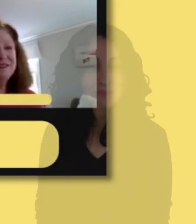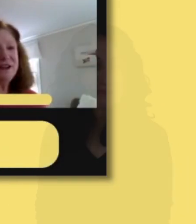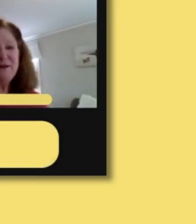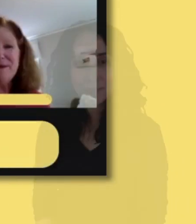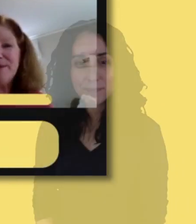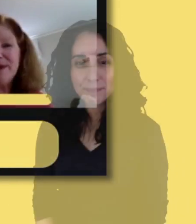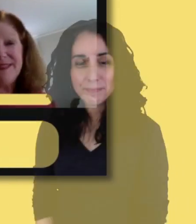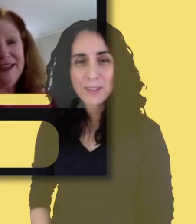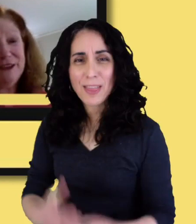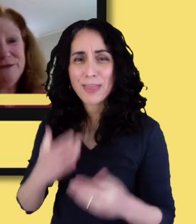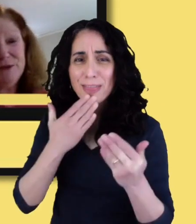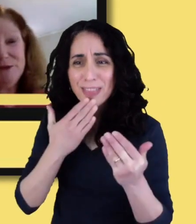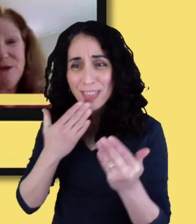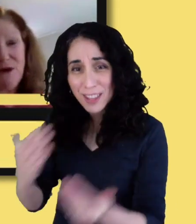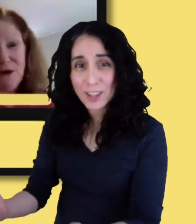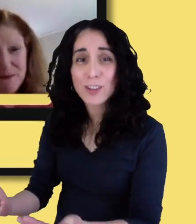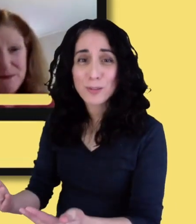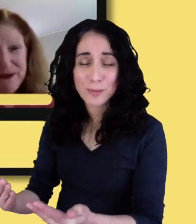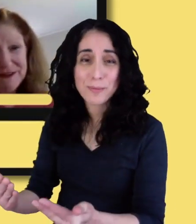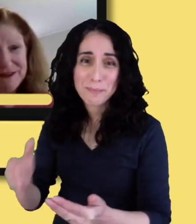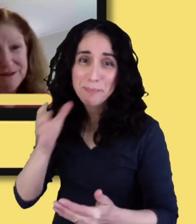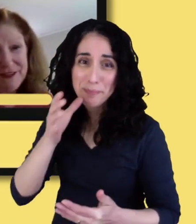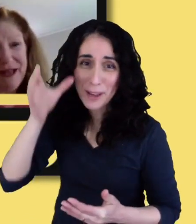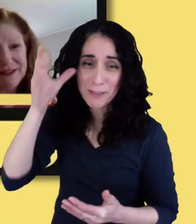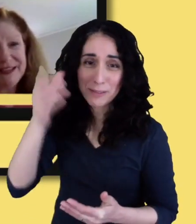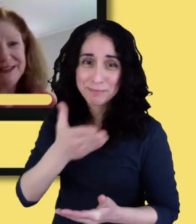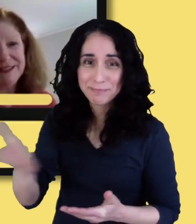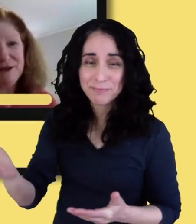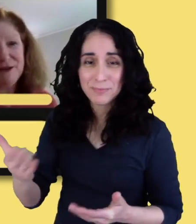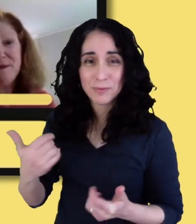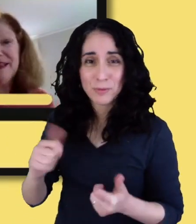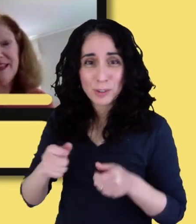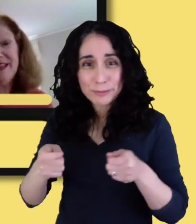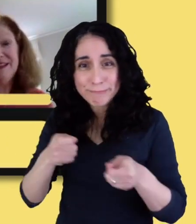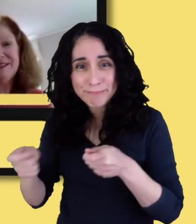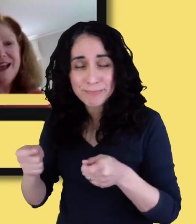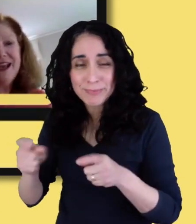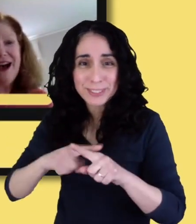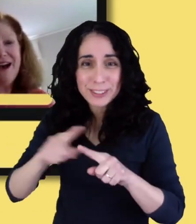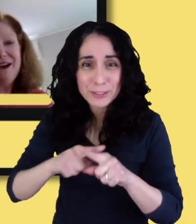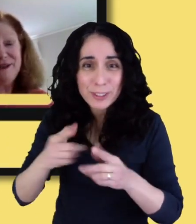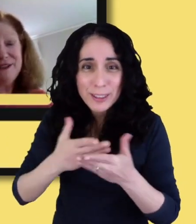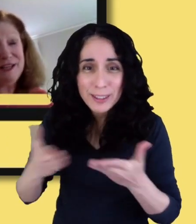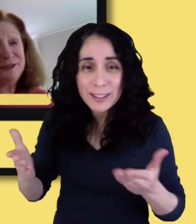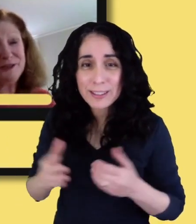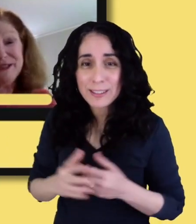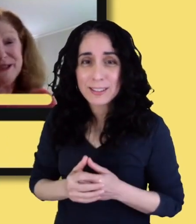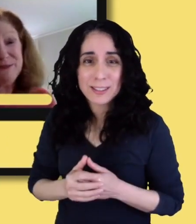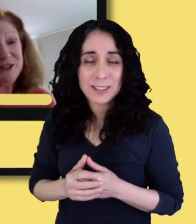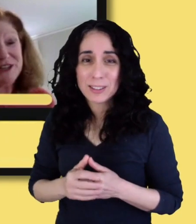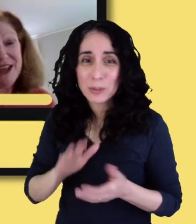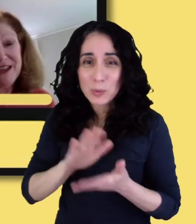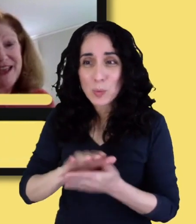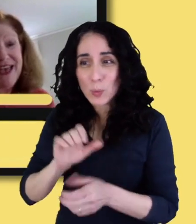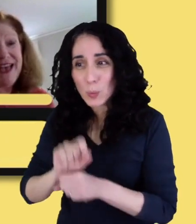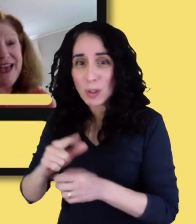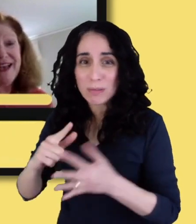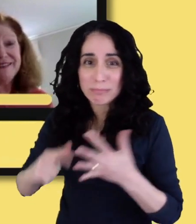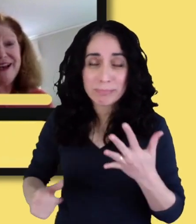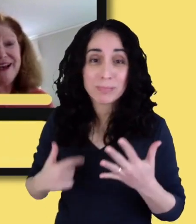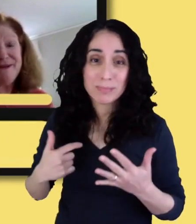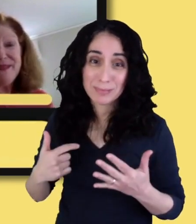Just, you know what, a big thank you to all the parents out there that are balancing so many things. We teachers really appreciate